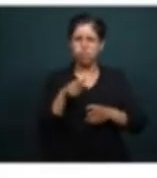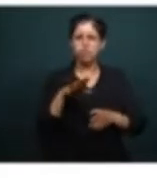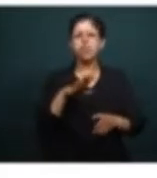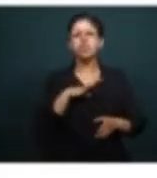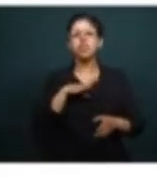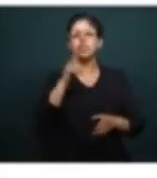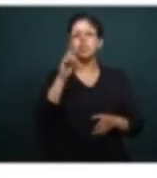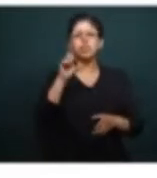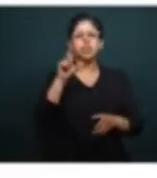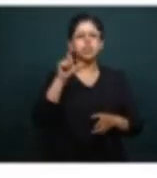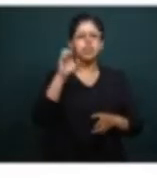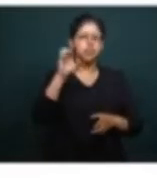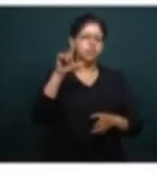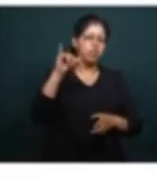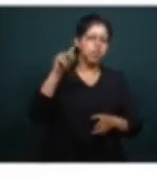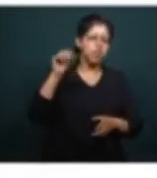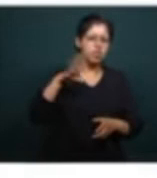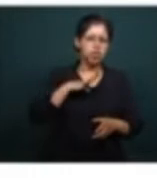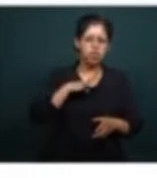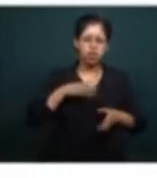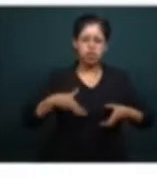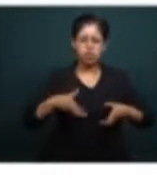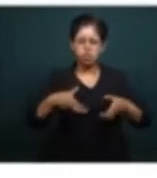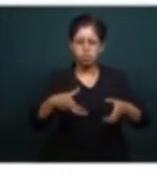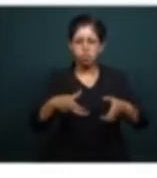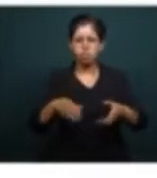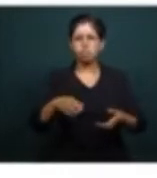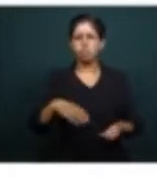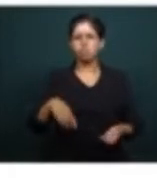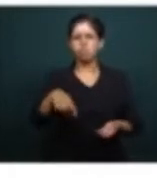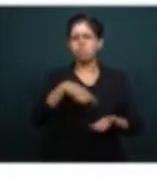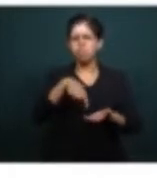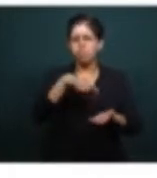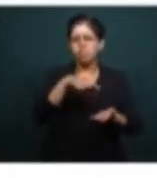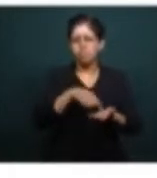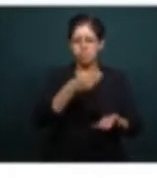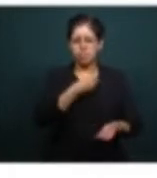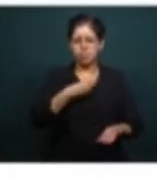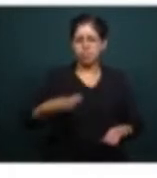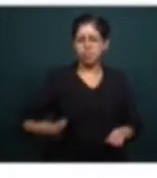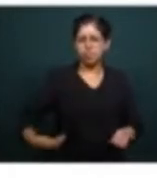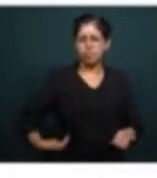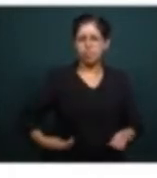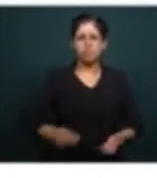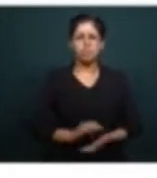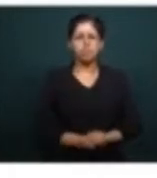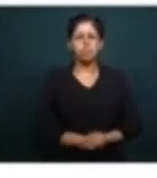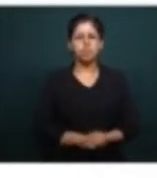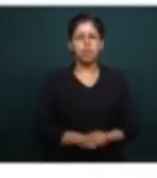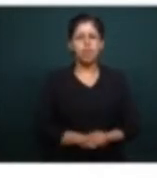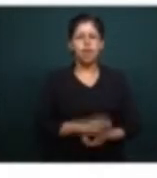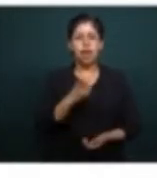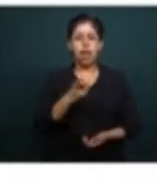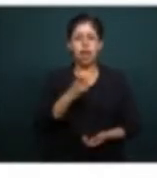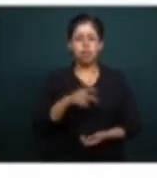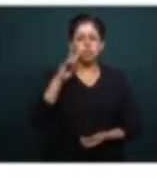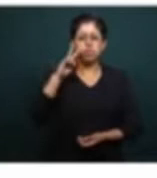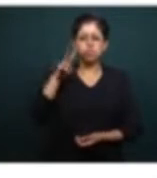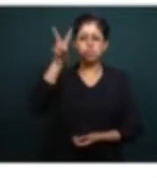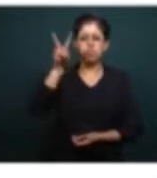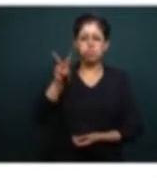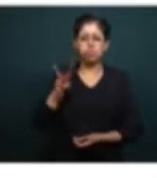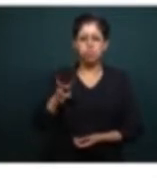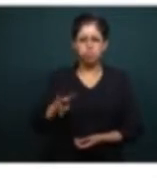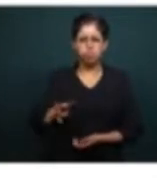So we're doing it by street, time, um, area